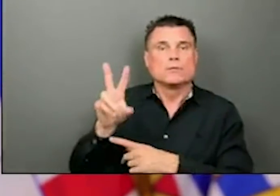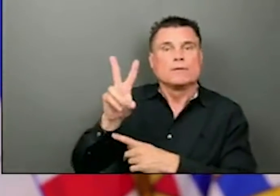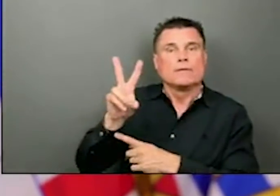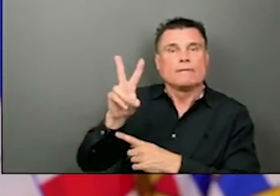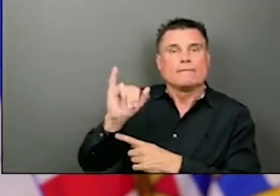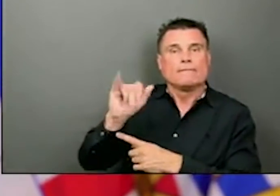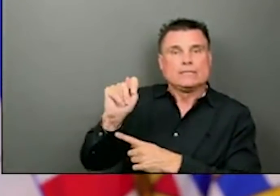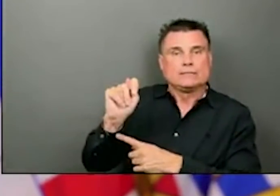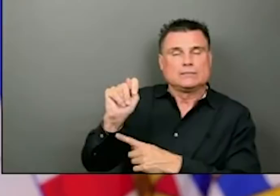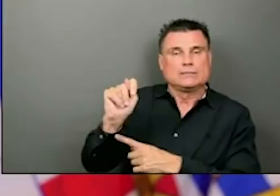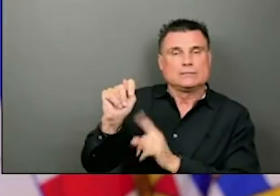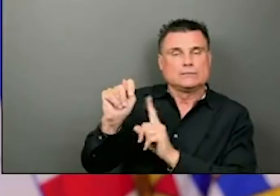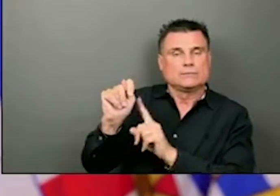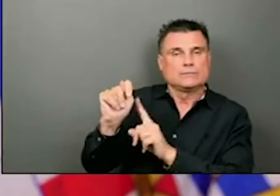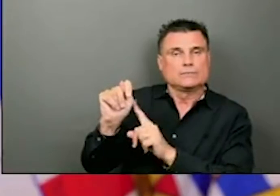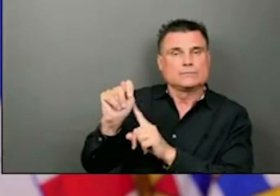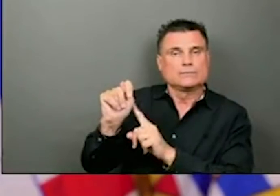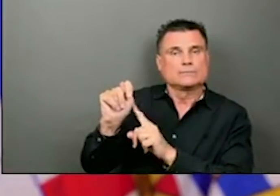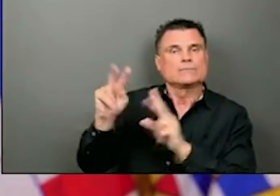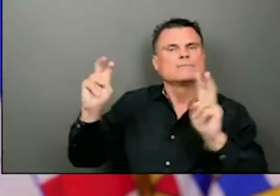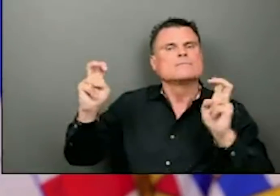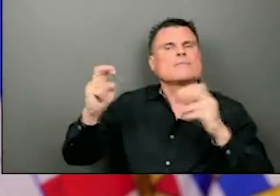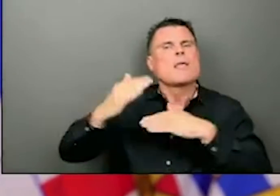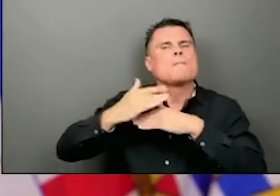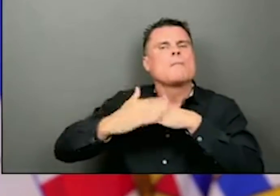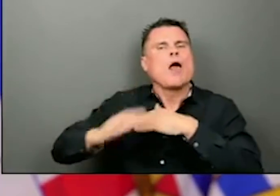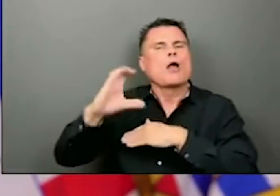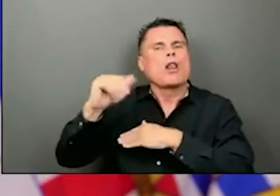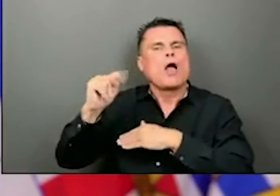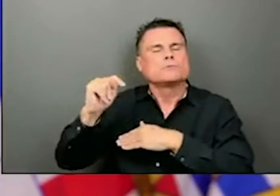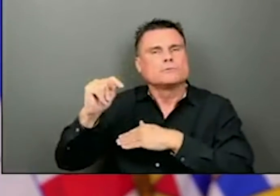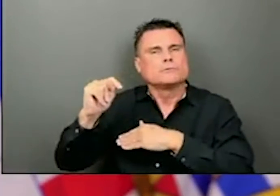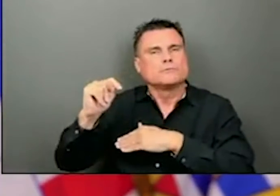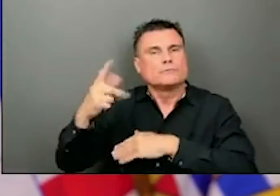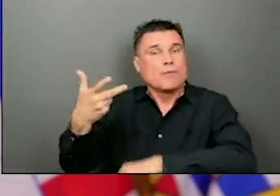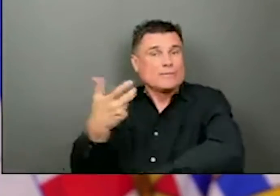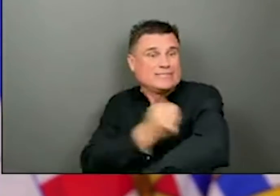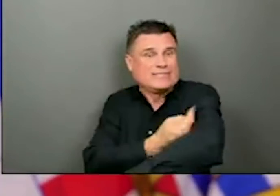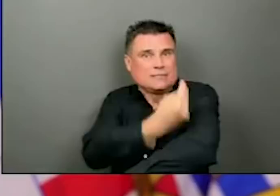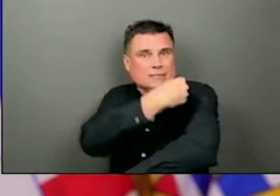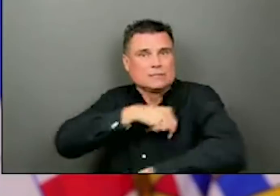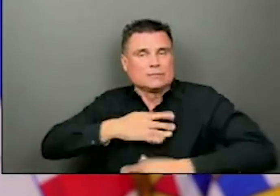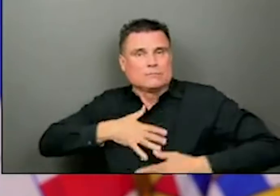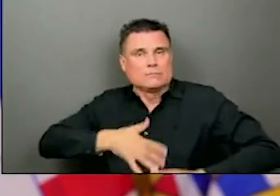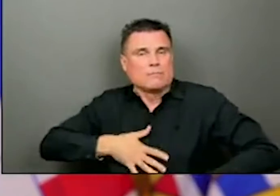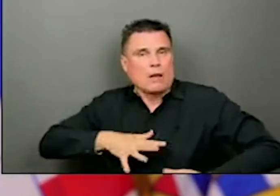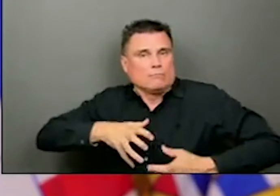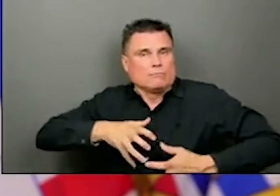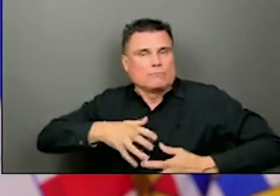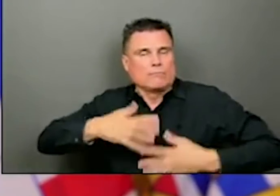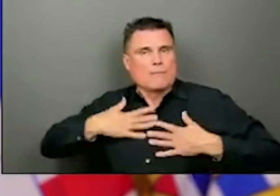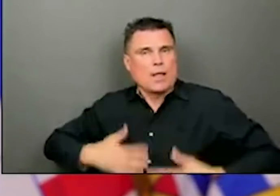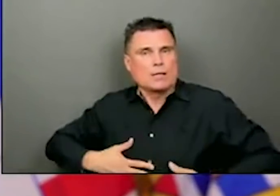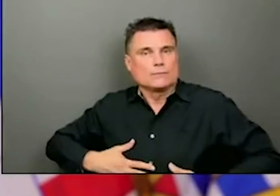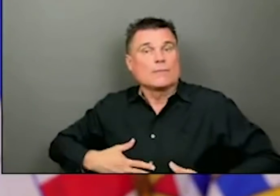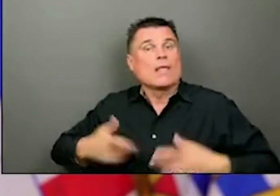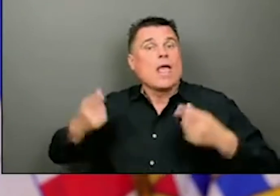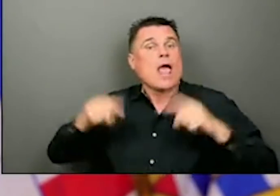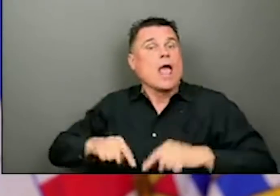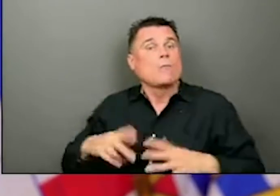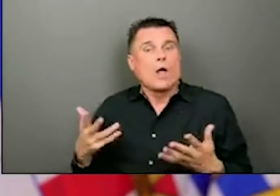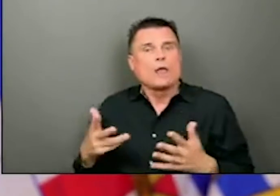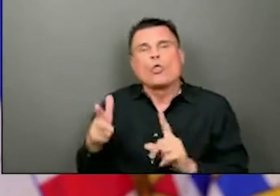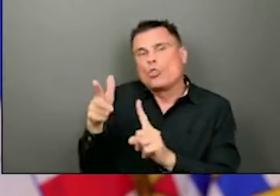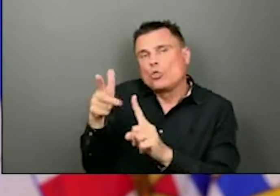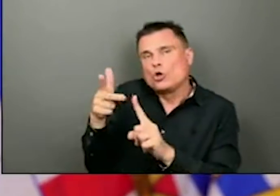thrombolic thrombocytopenia. That brings our total to 3 cases now in British Columbia. This is a man in his 30s in